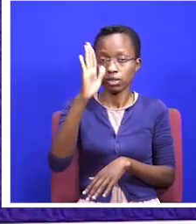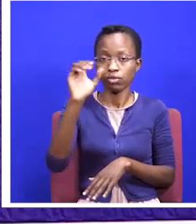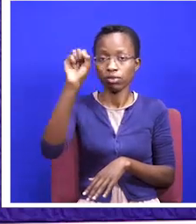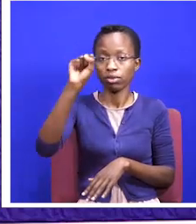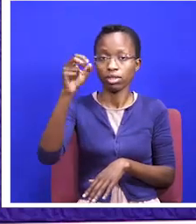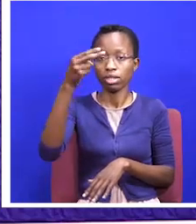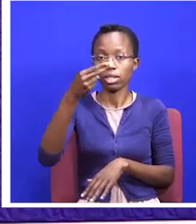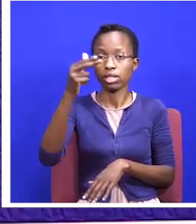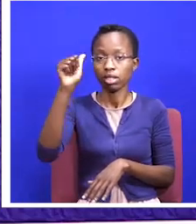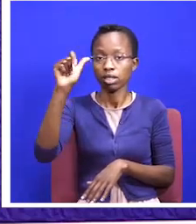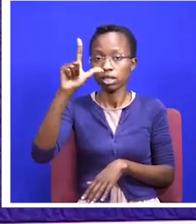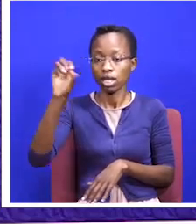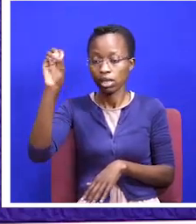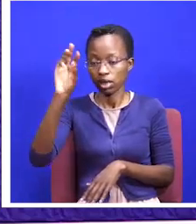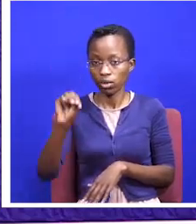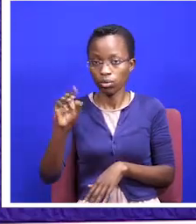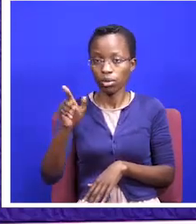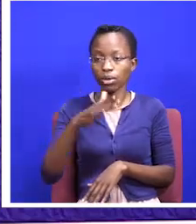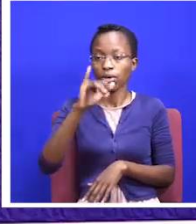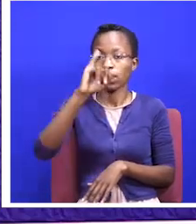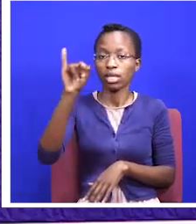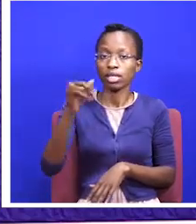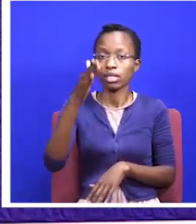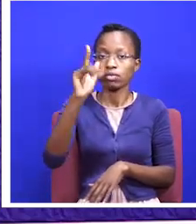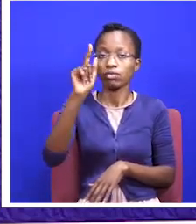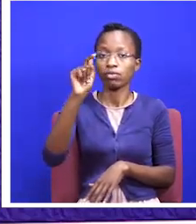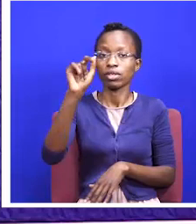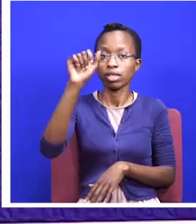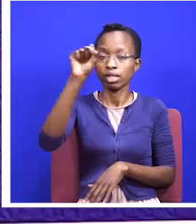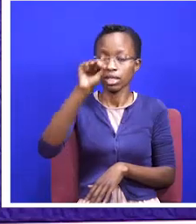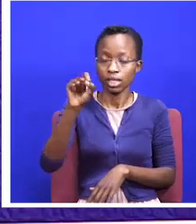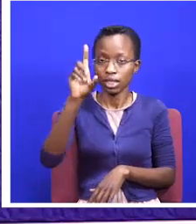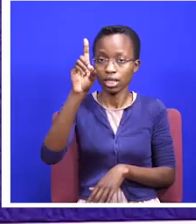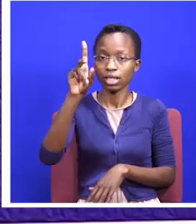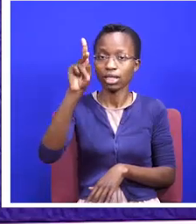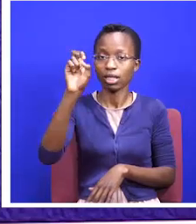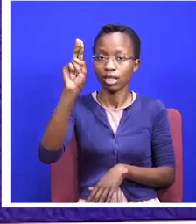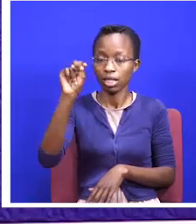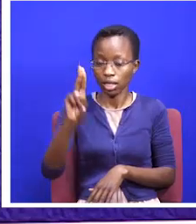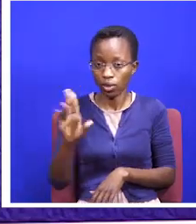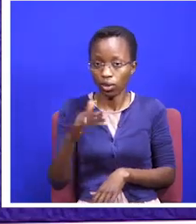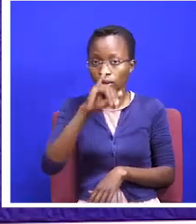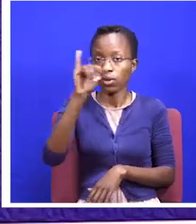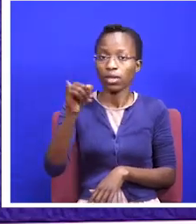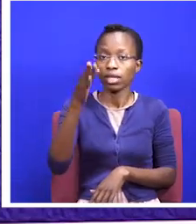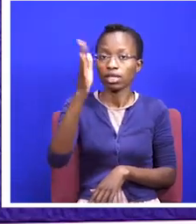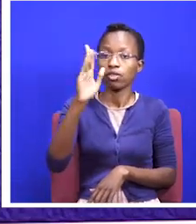Jehovah Shalom, Jehovah Sidkenu,